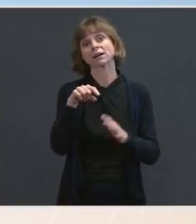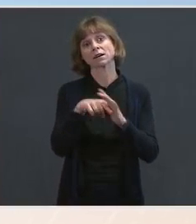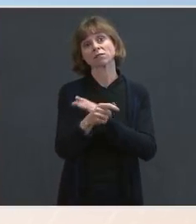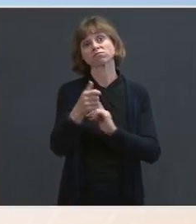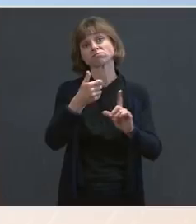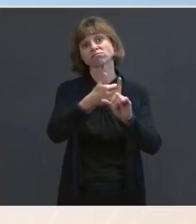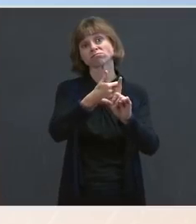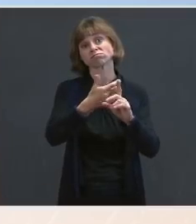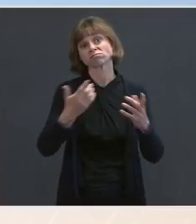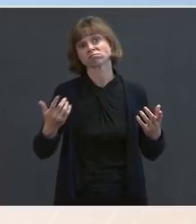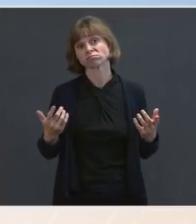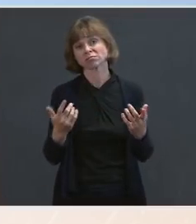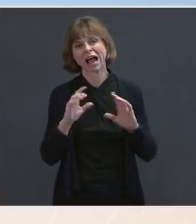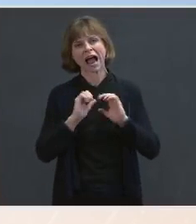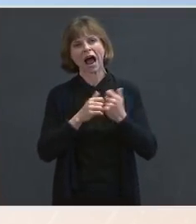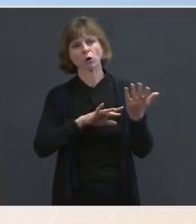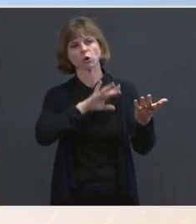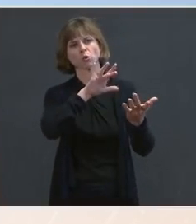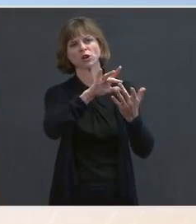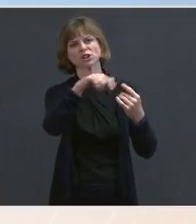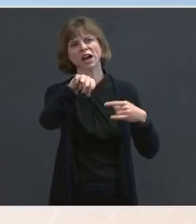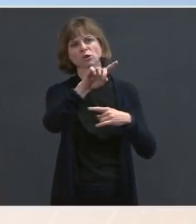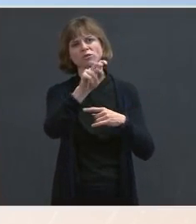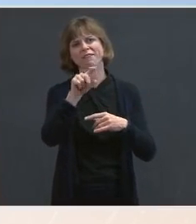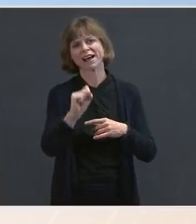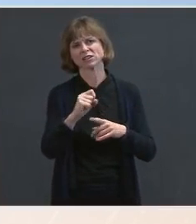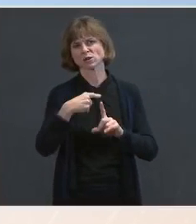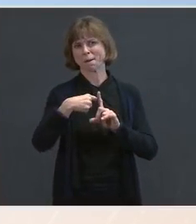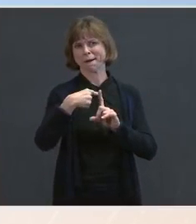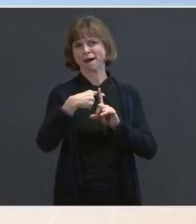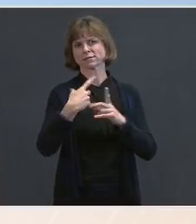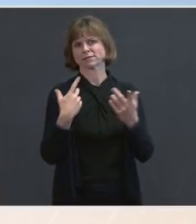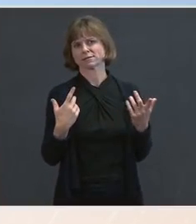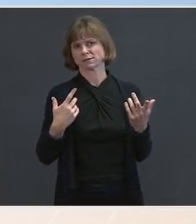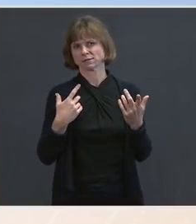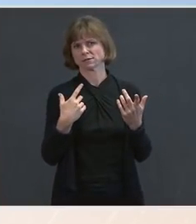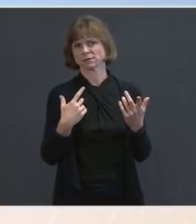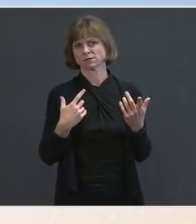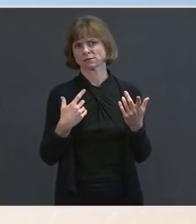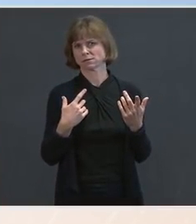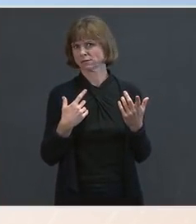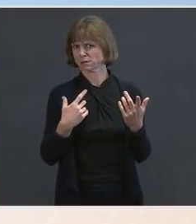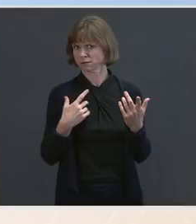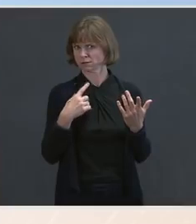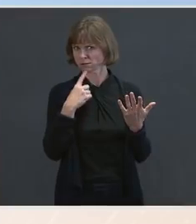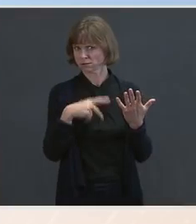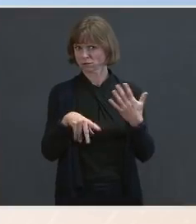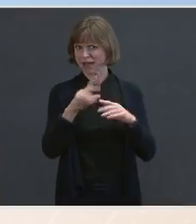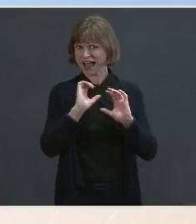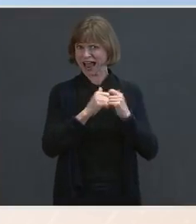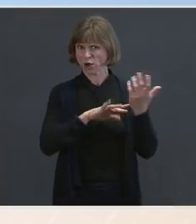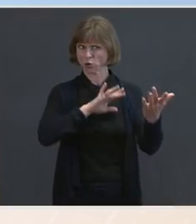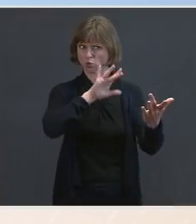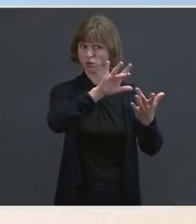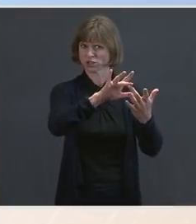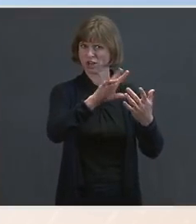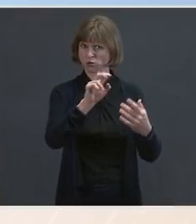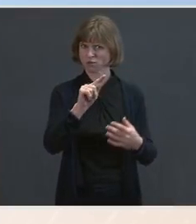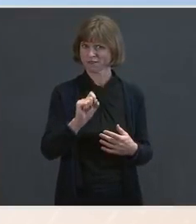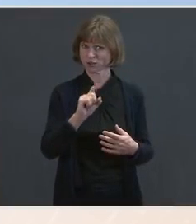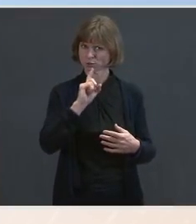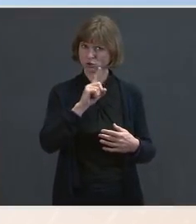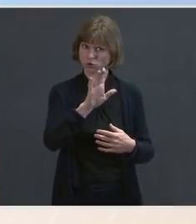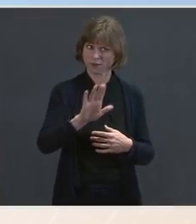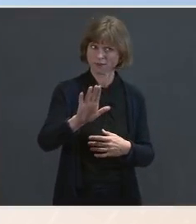to reach out to veterans proactively, not just messaging campaigns, though I know those are important, but to proactively reach out to veterans to ensure that needs in